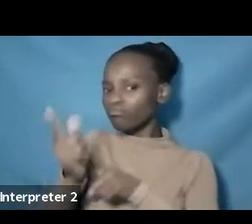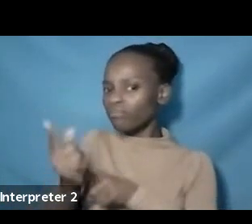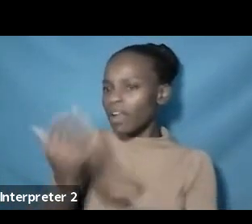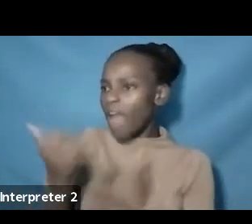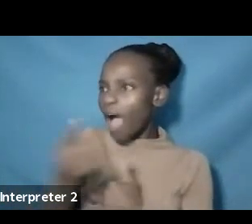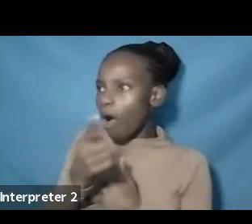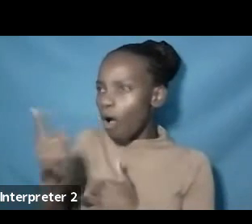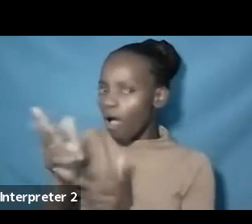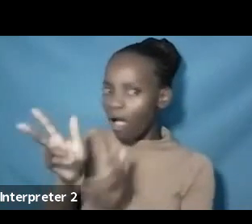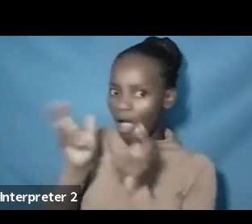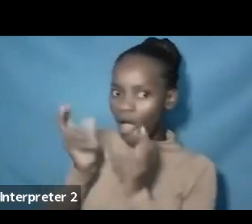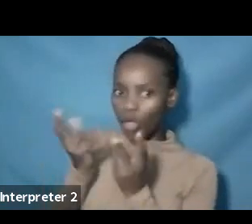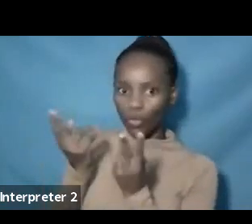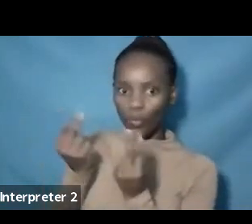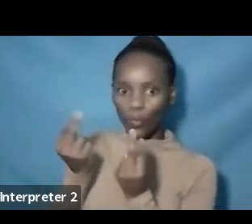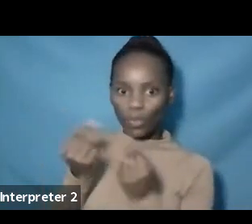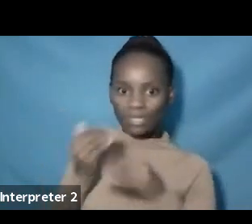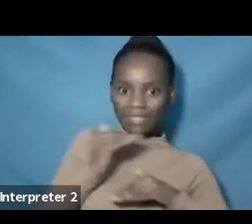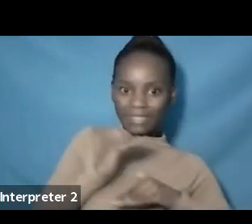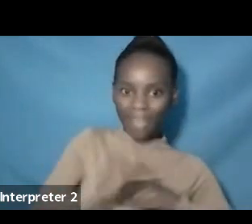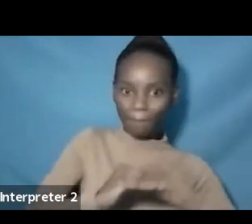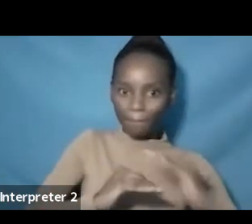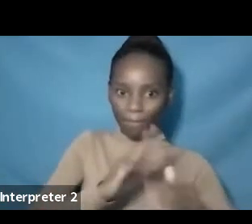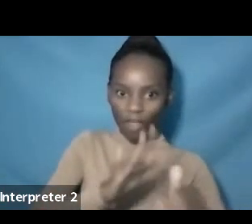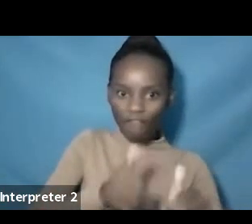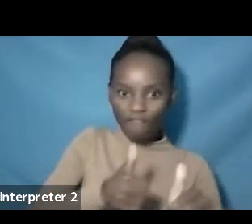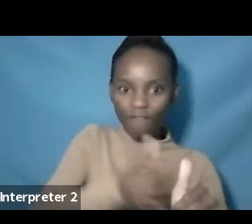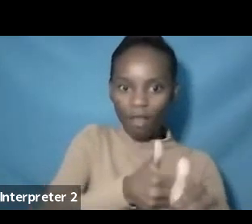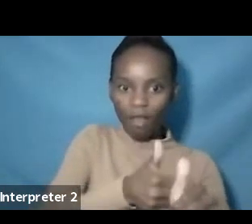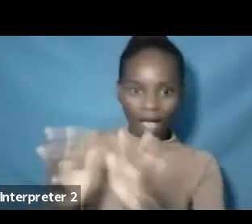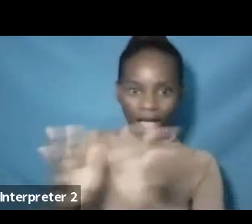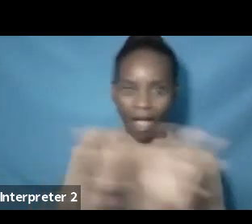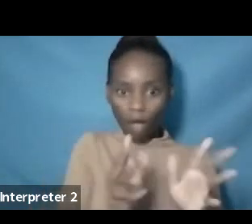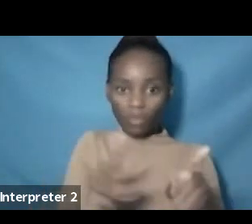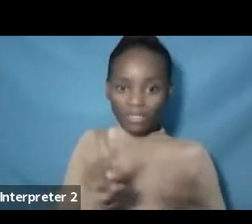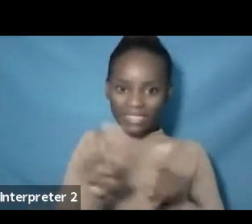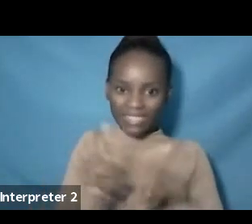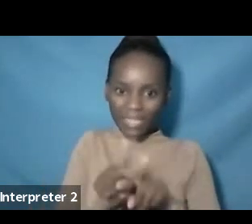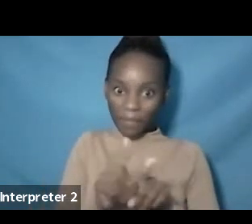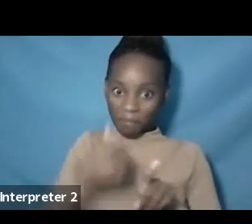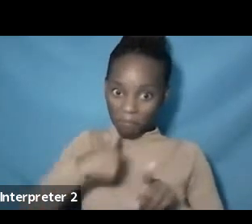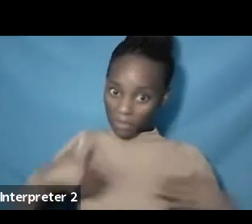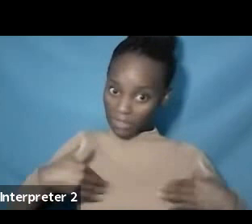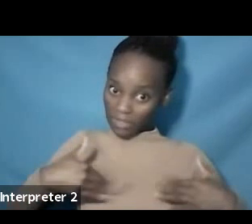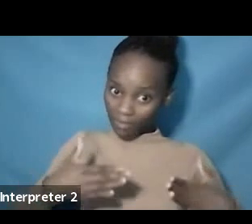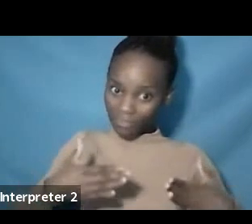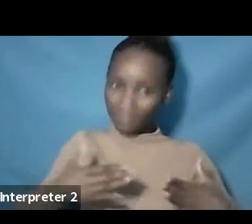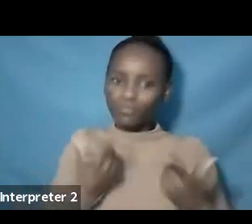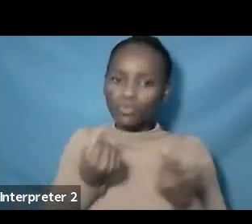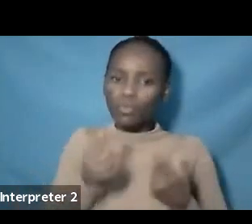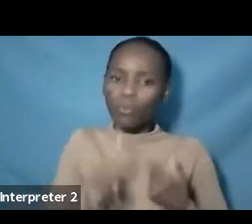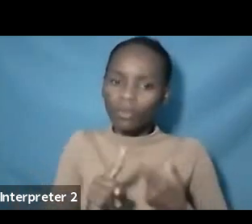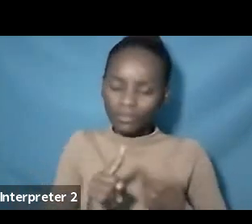as well as how can you go about it? Kumbula, you may take the floor.